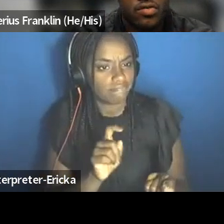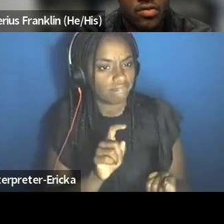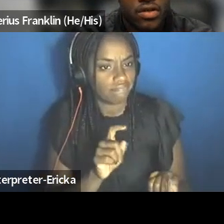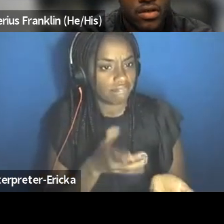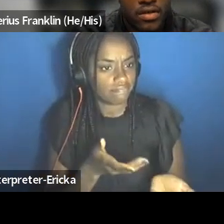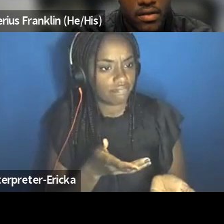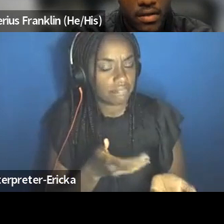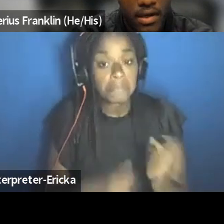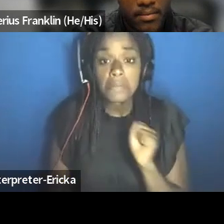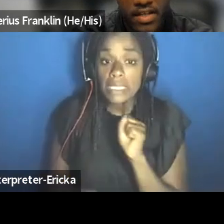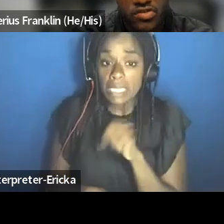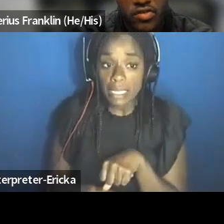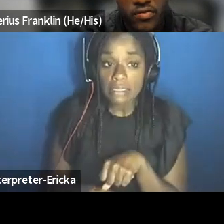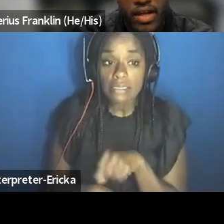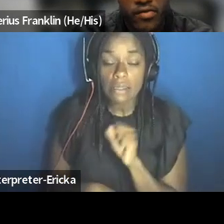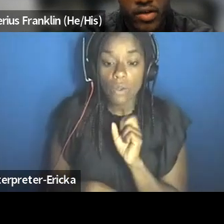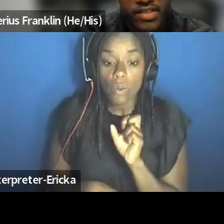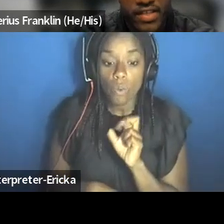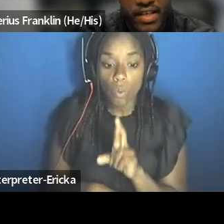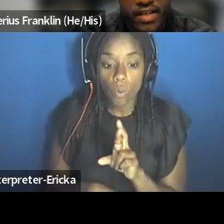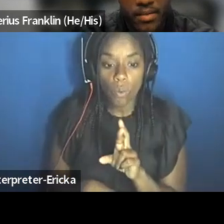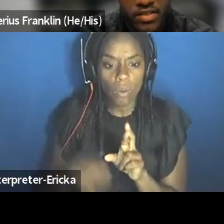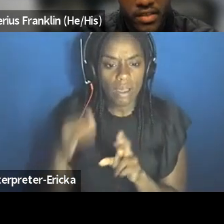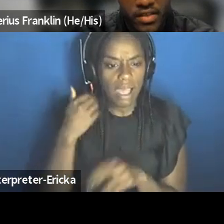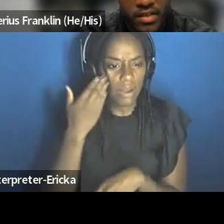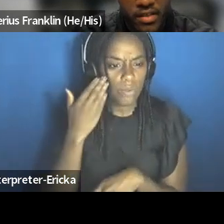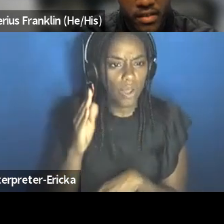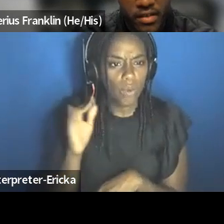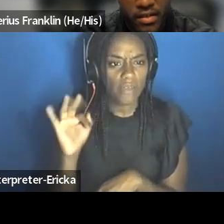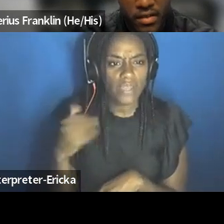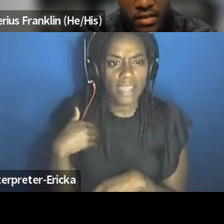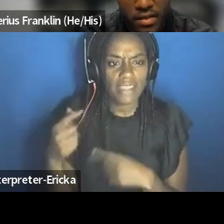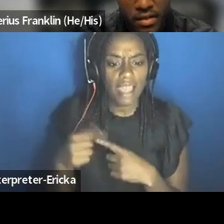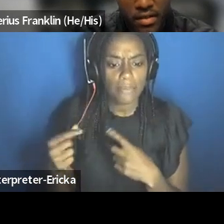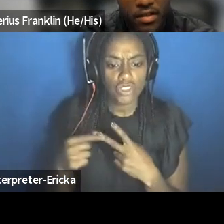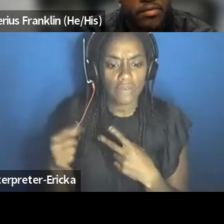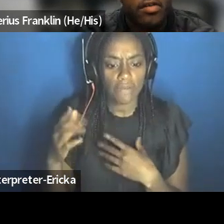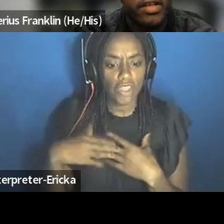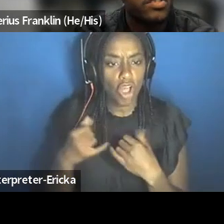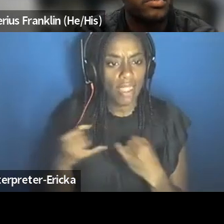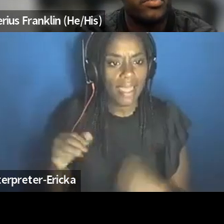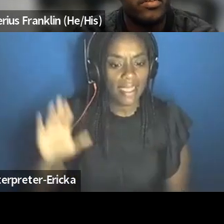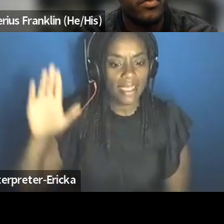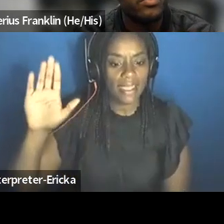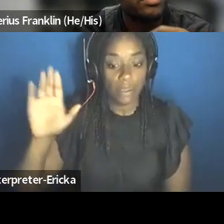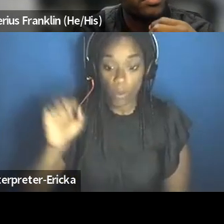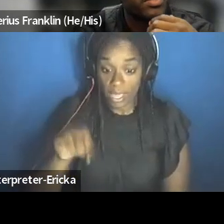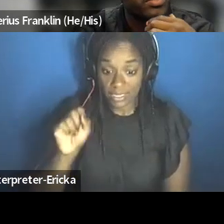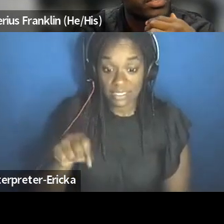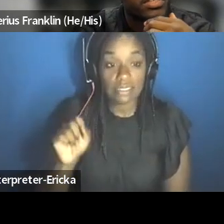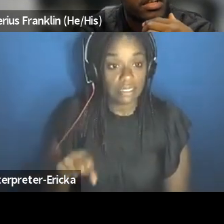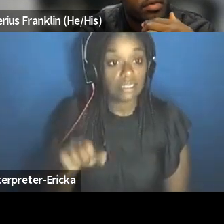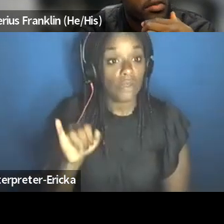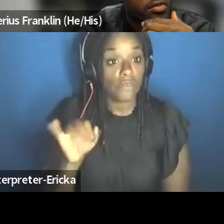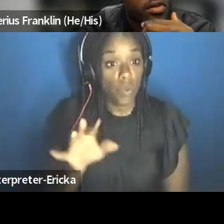Yes, or I'm not sure if we have a raised hand option. If you, oh yes, we do. If you want to speak,